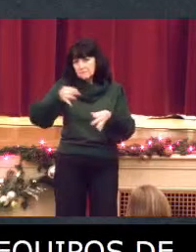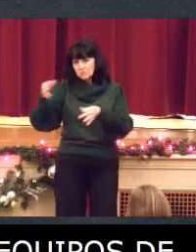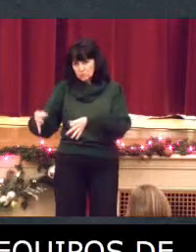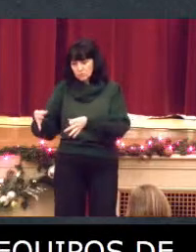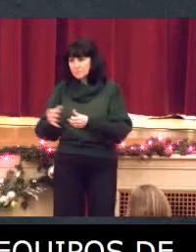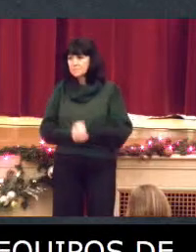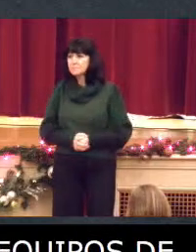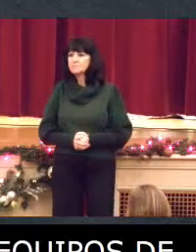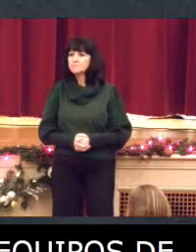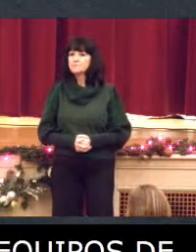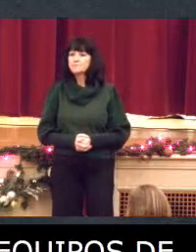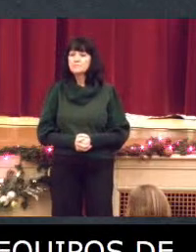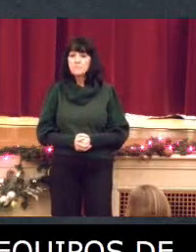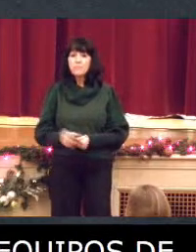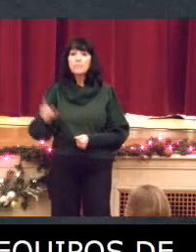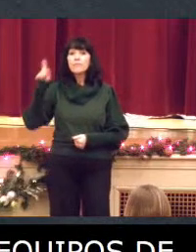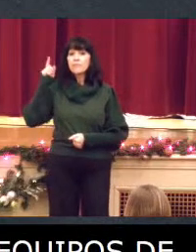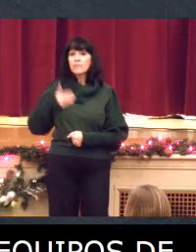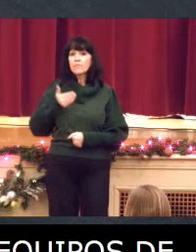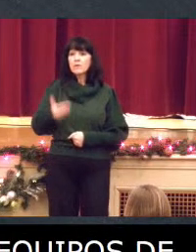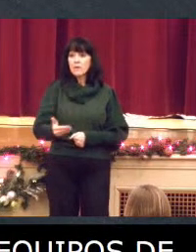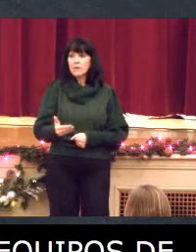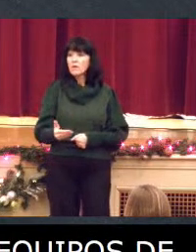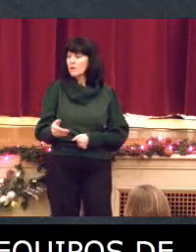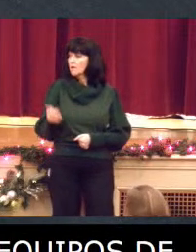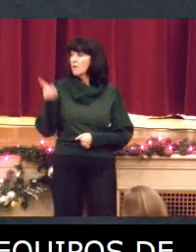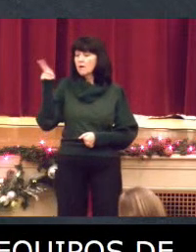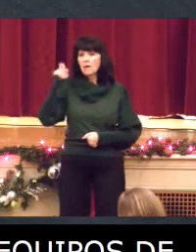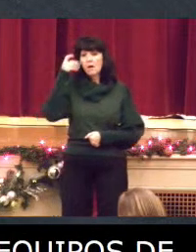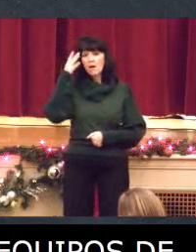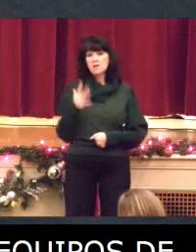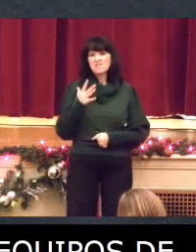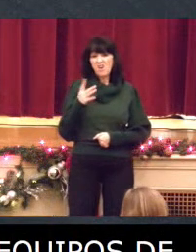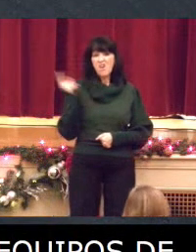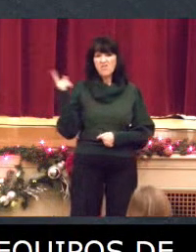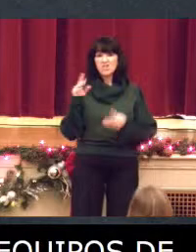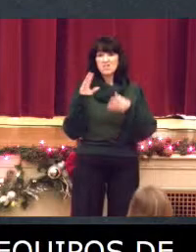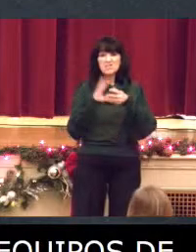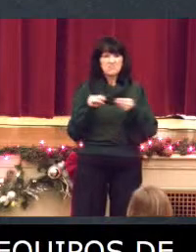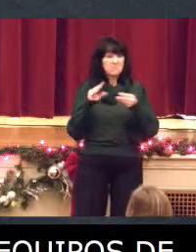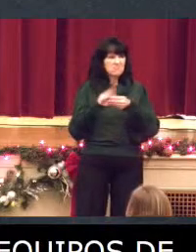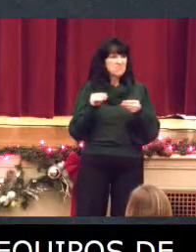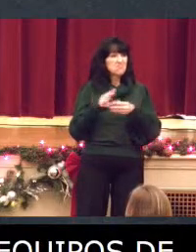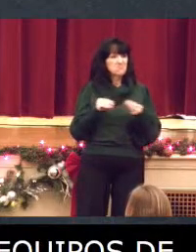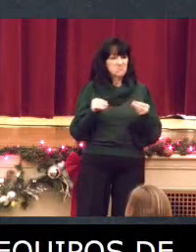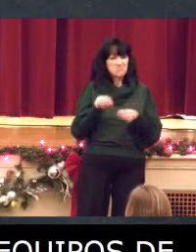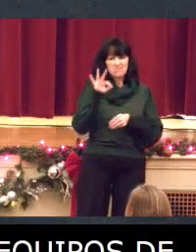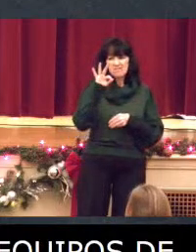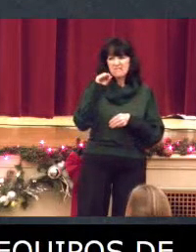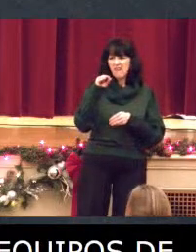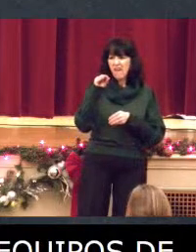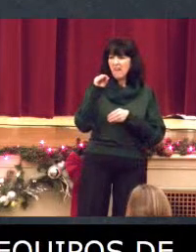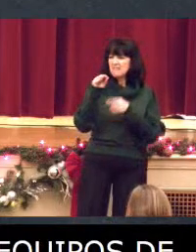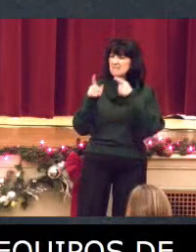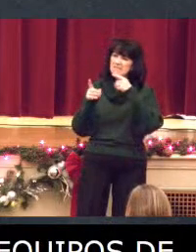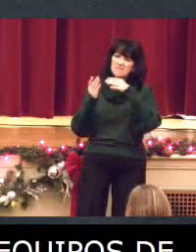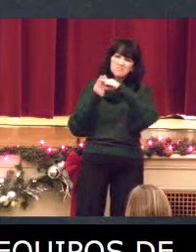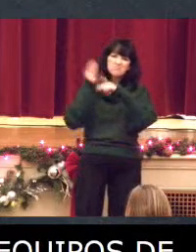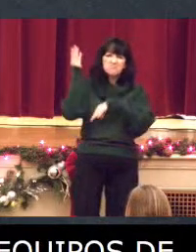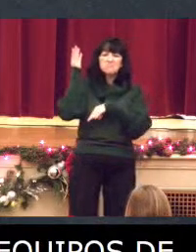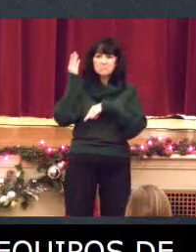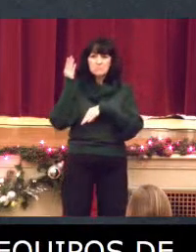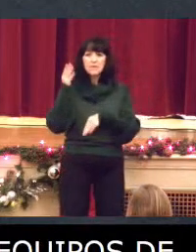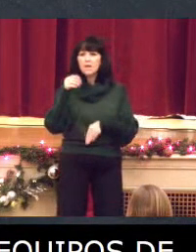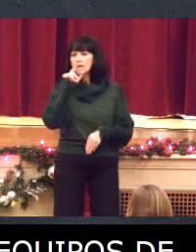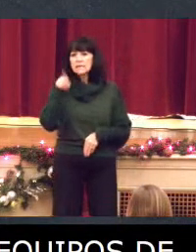governor mentioned some of those things. I think we're on meeting 90 plus that we've been going around, and what I'd say is we're not just going out and presenting, we're going